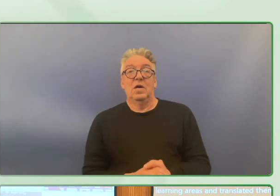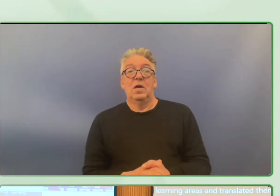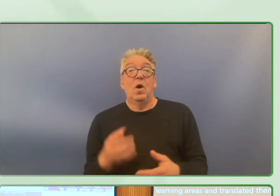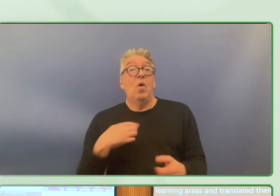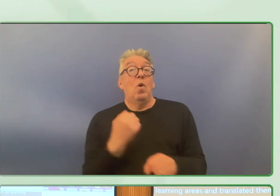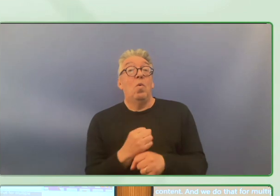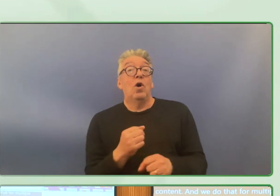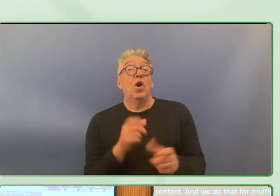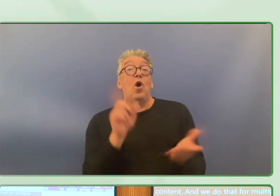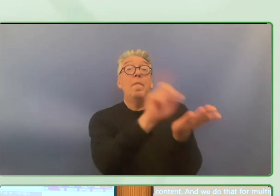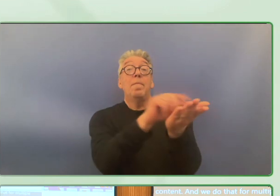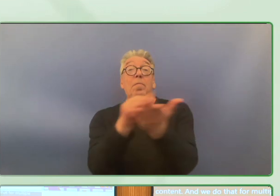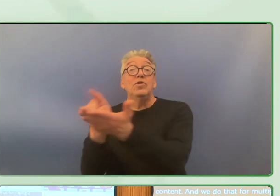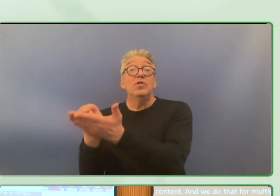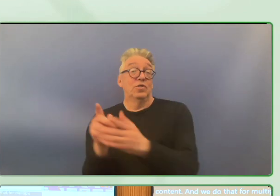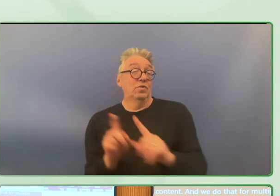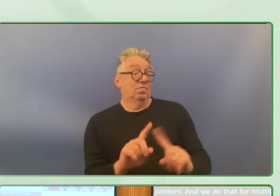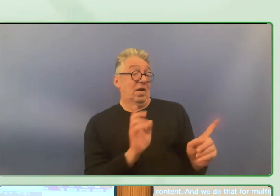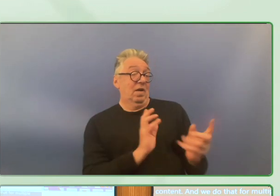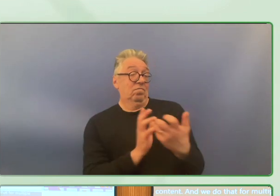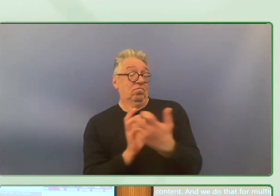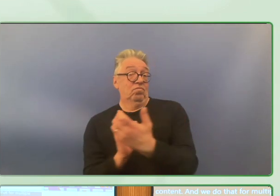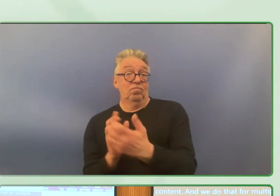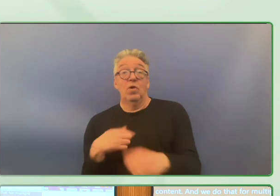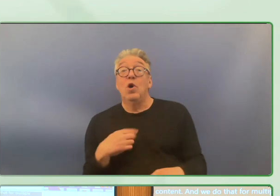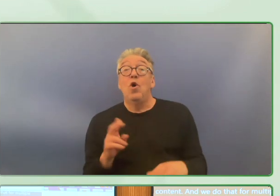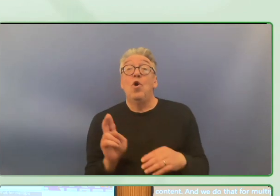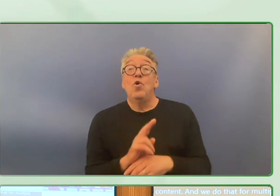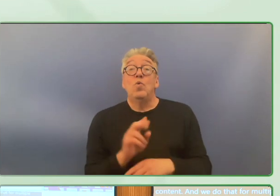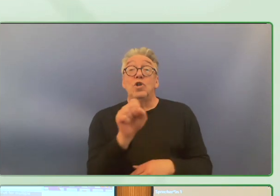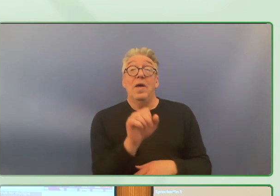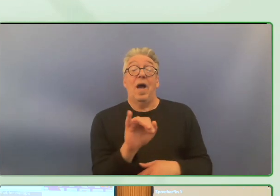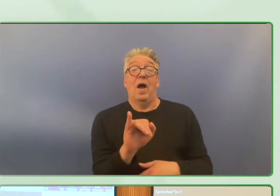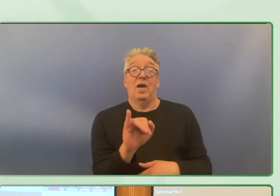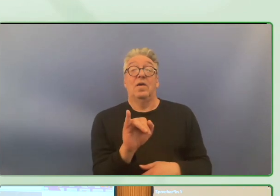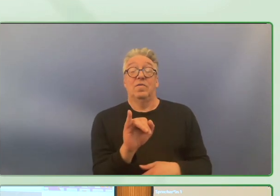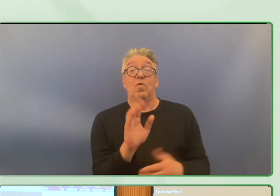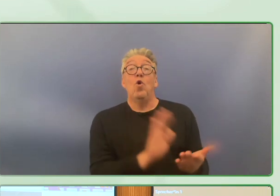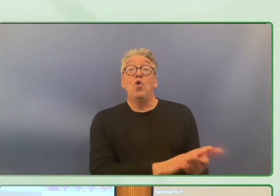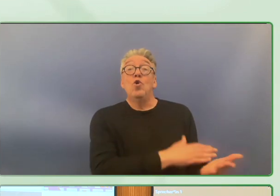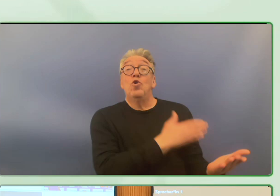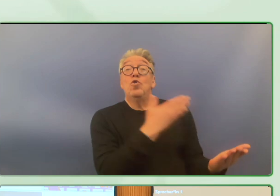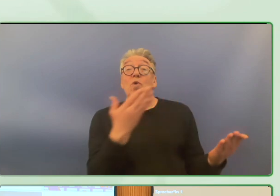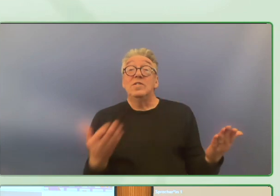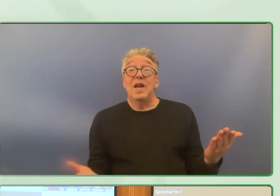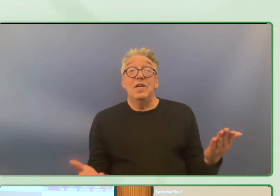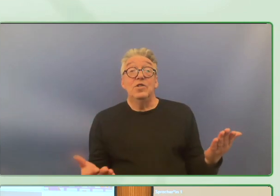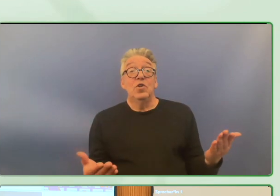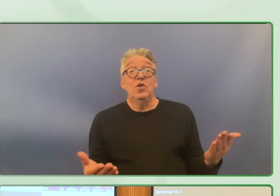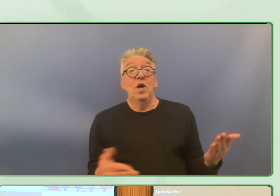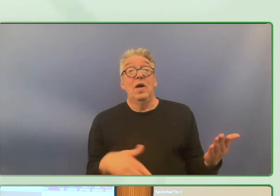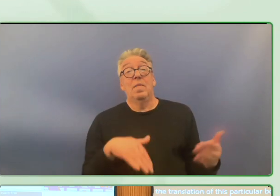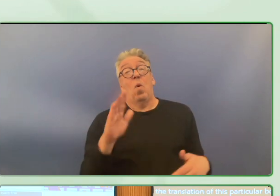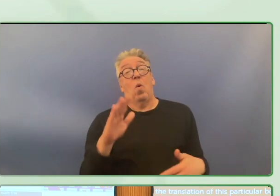thing we've done is we use AI bots as well to scale the translation of these particular books. Lastly, we've